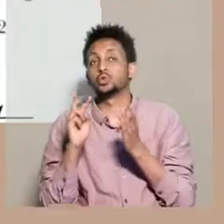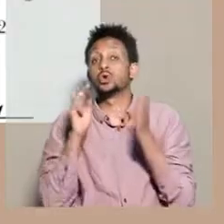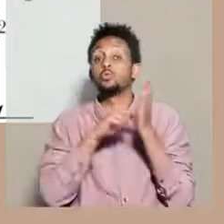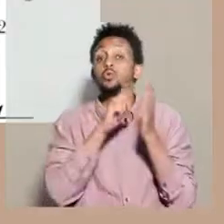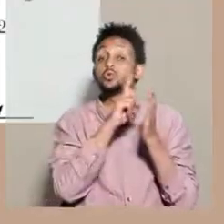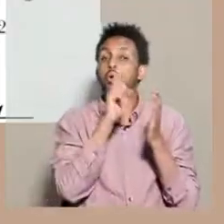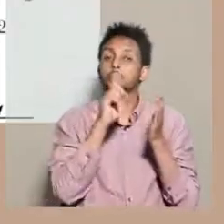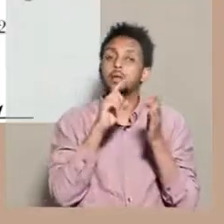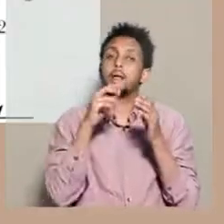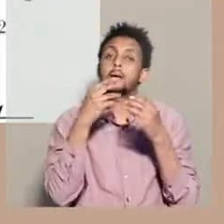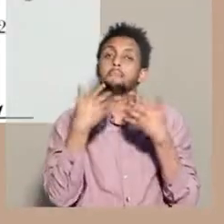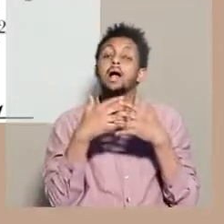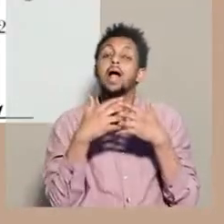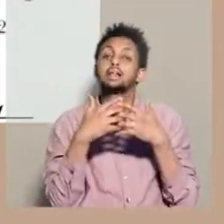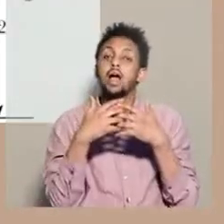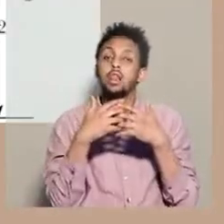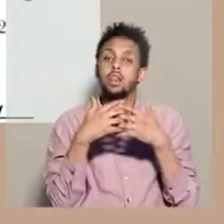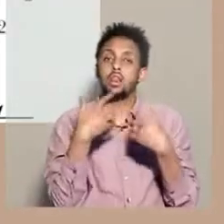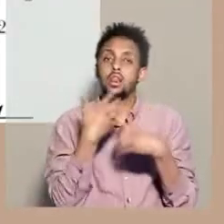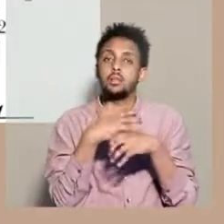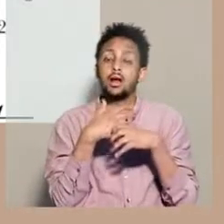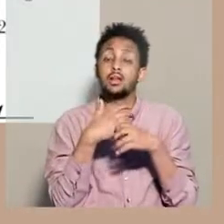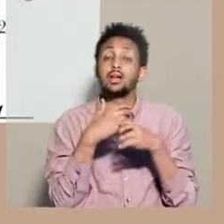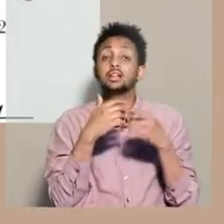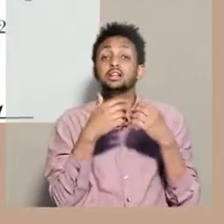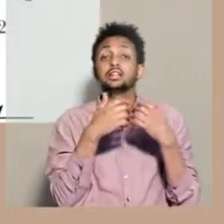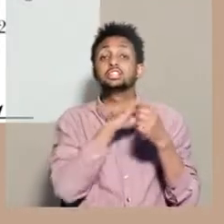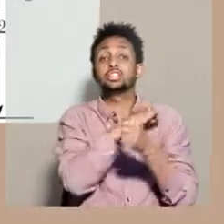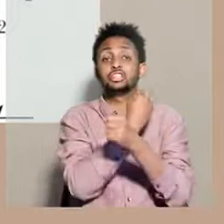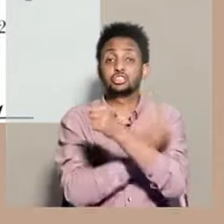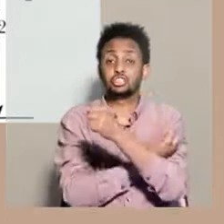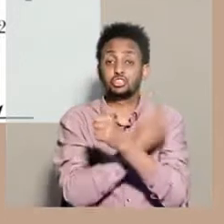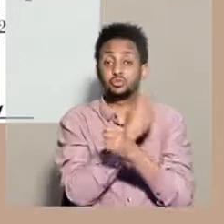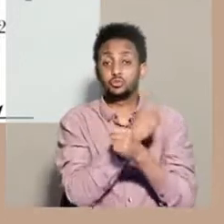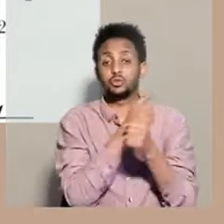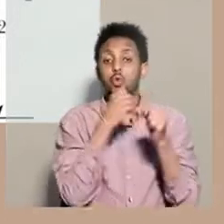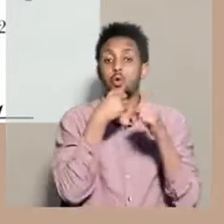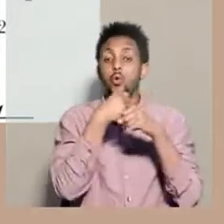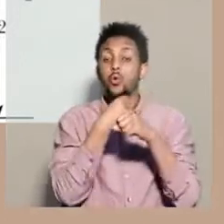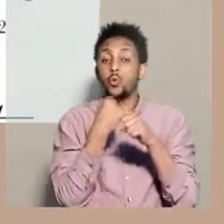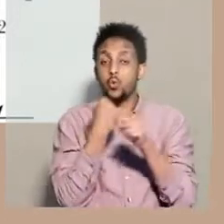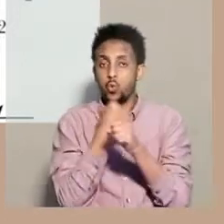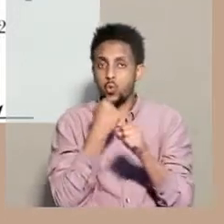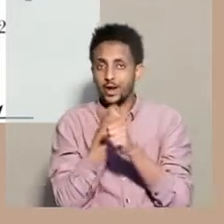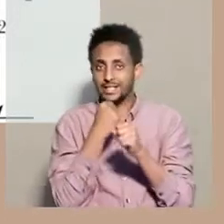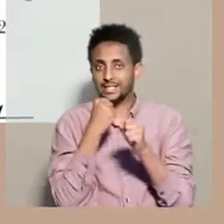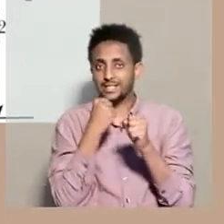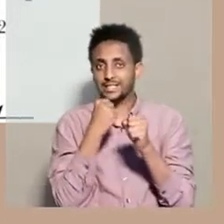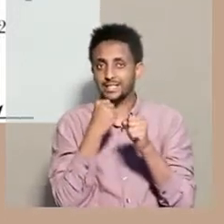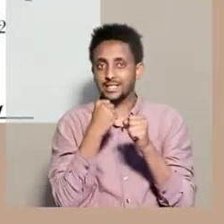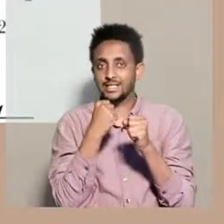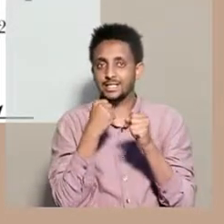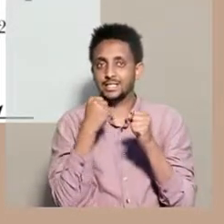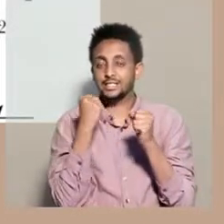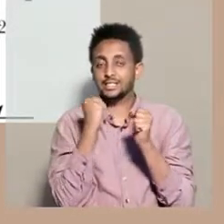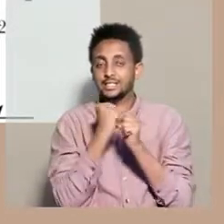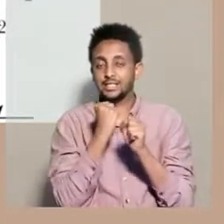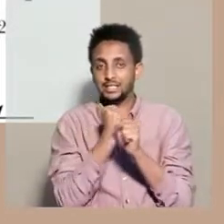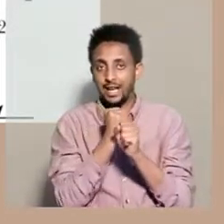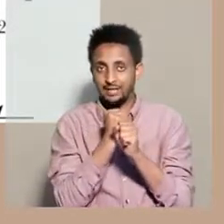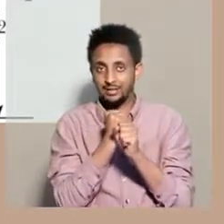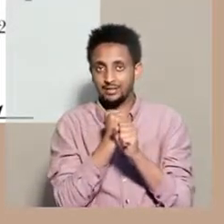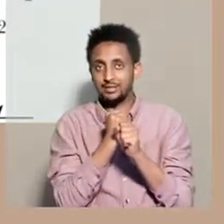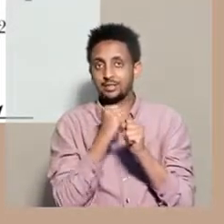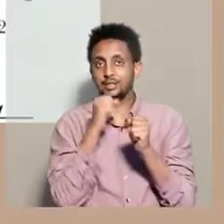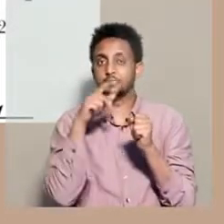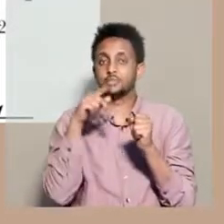point 1, mechanical energy at point 1 plus the work done by different in pressure. Here we have